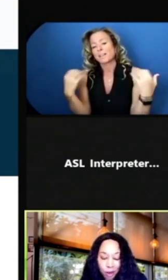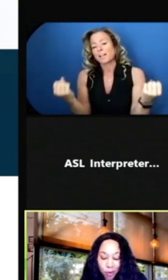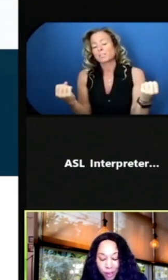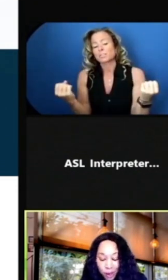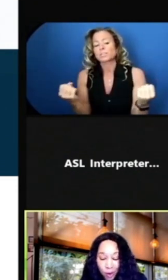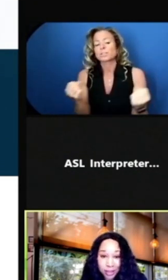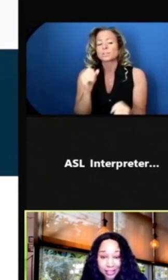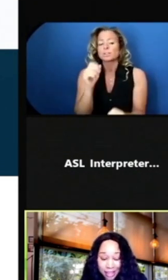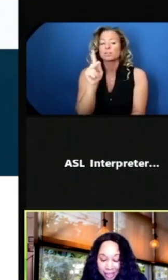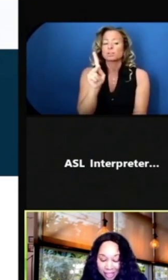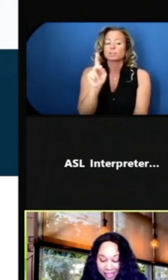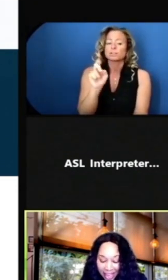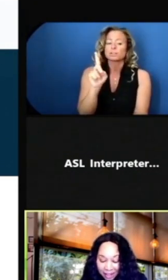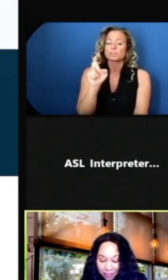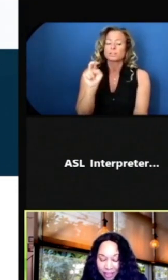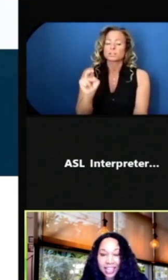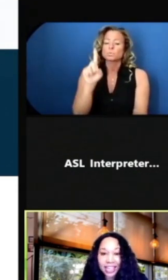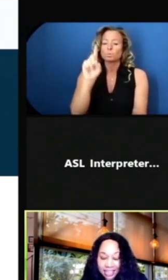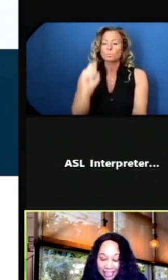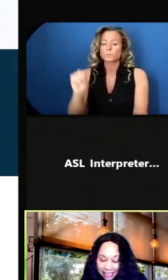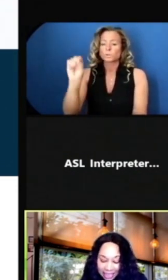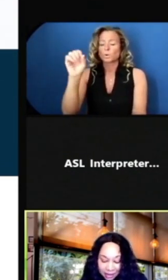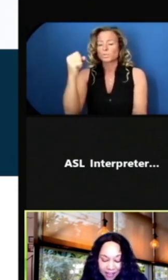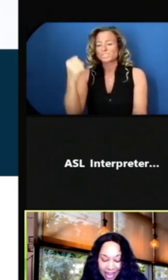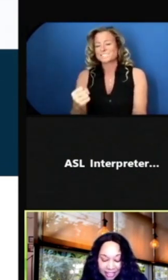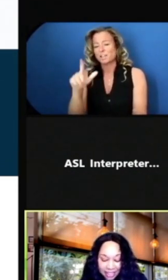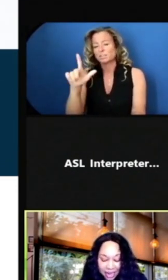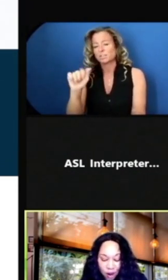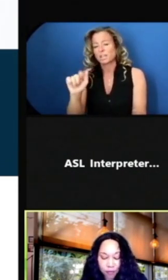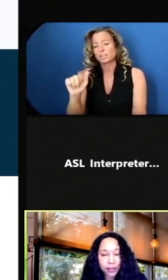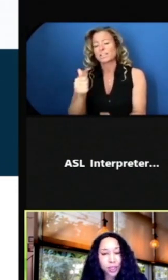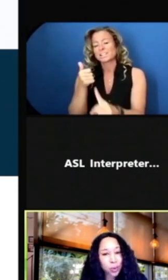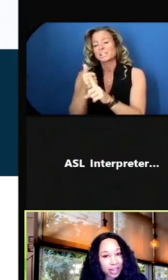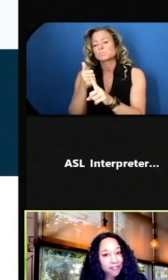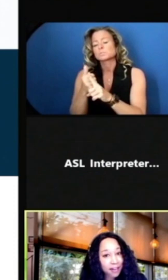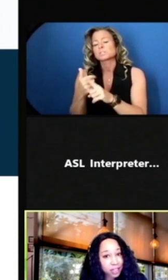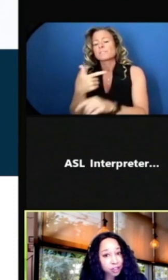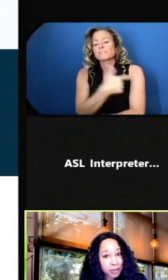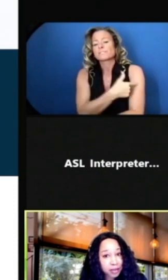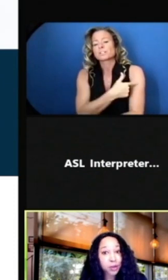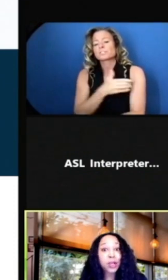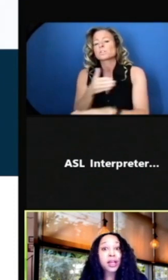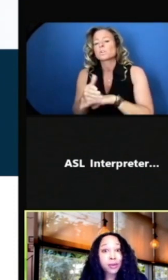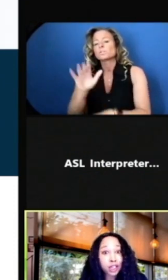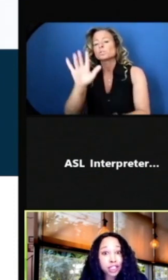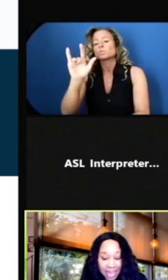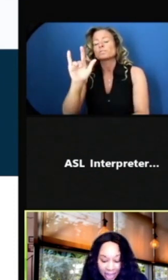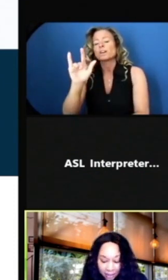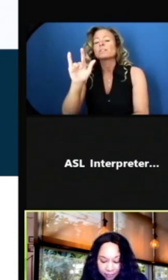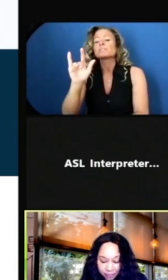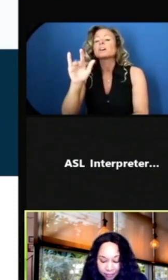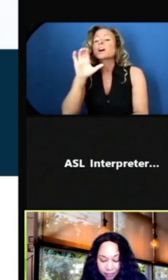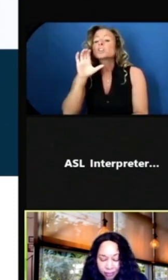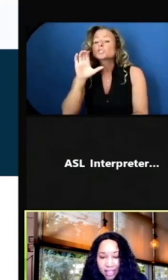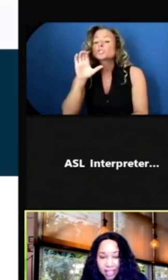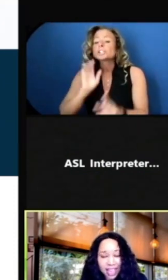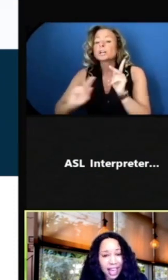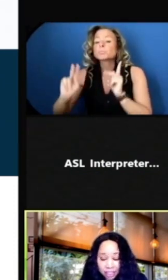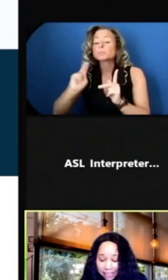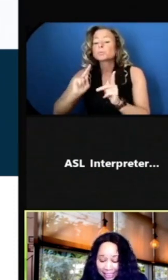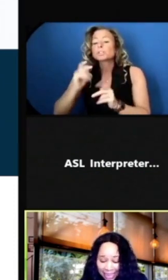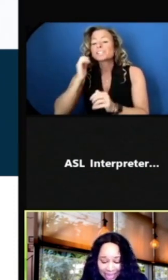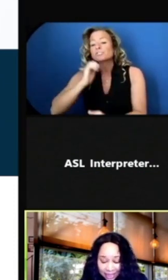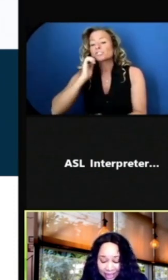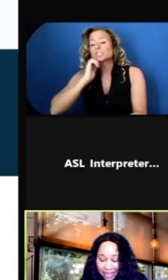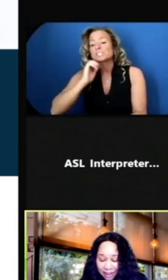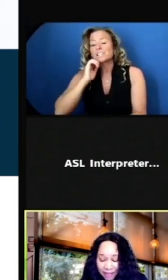Kedren 1.0 in South LA, he and his team vaccinate over 2,500 people per day. And